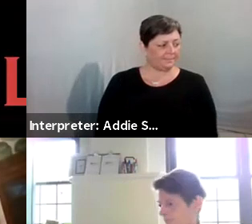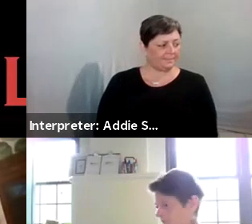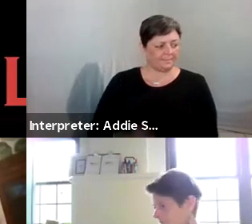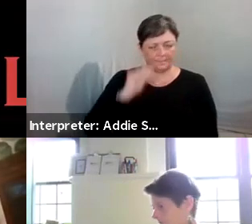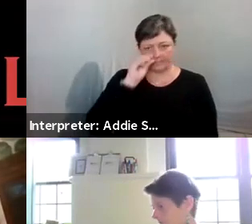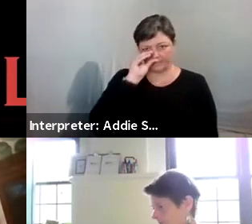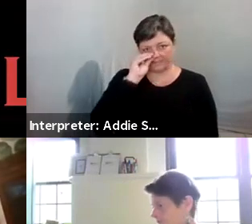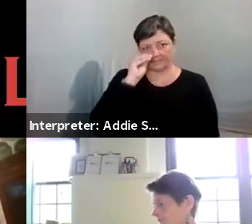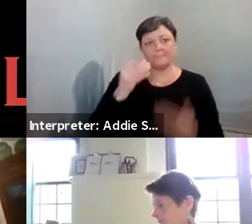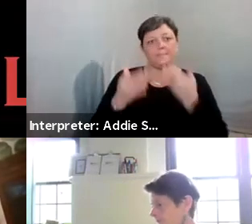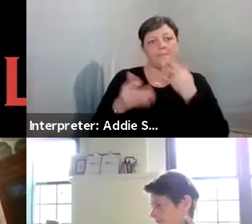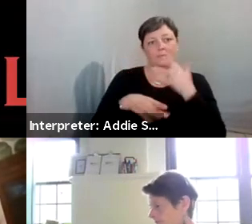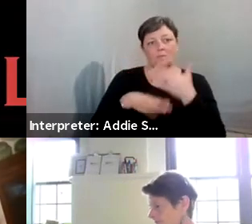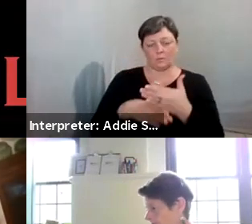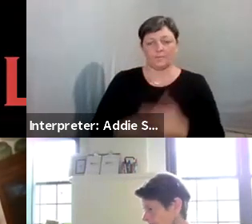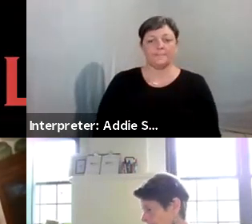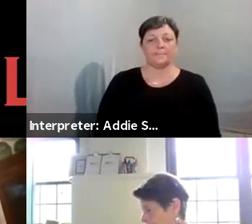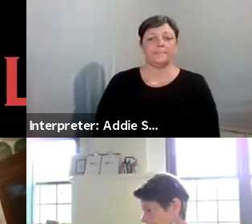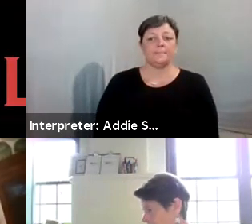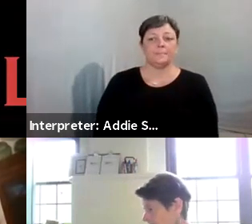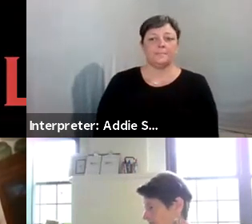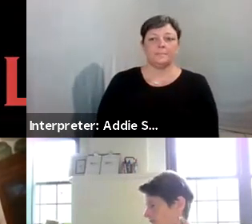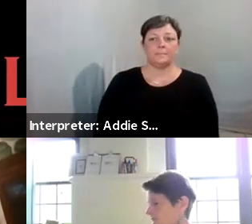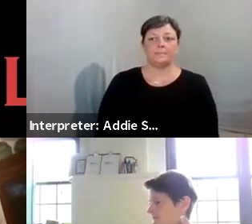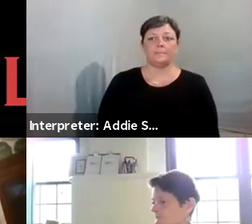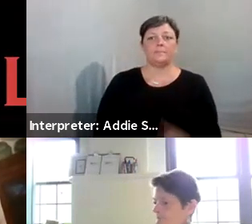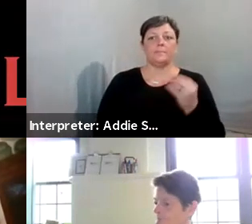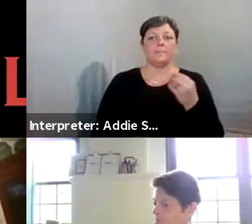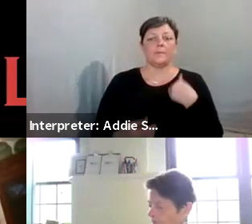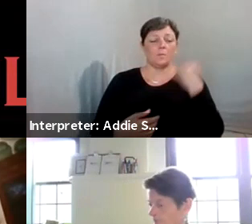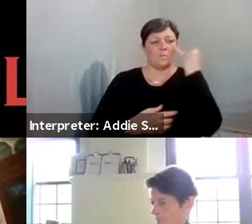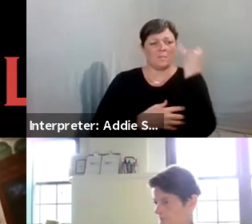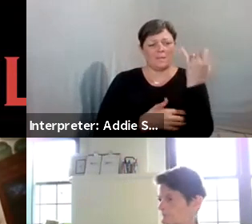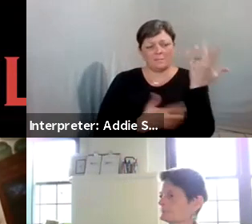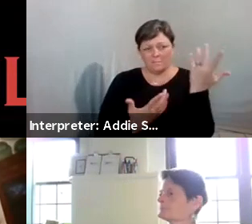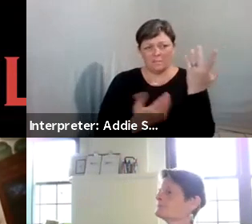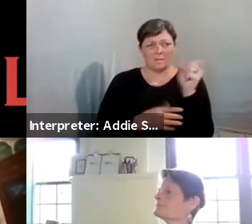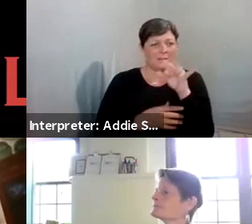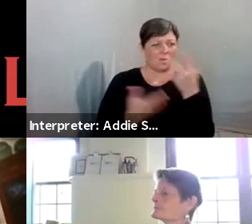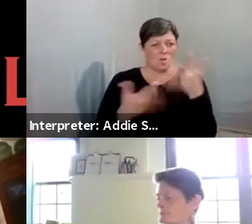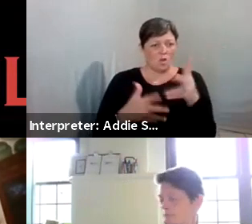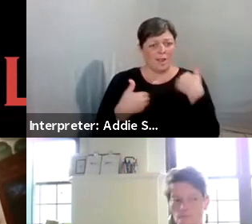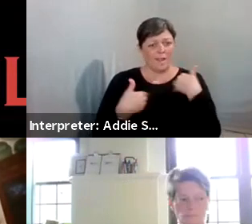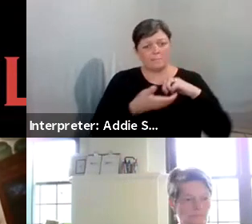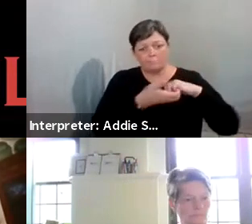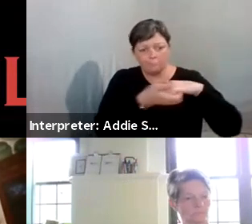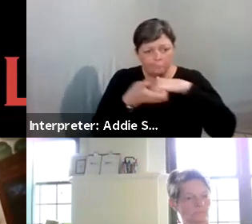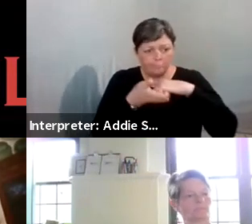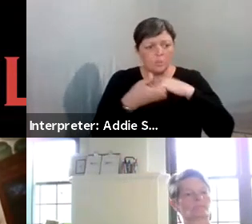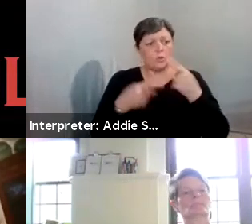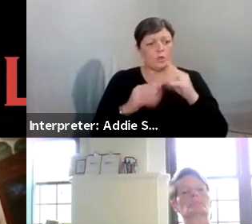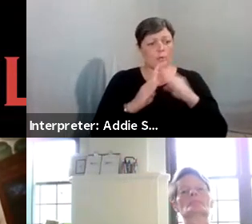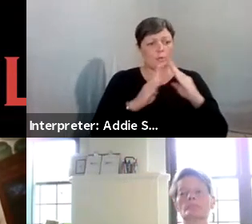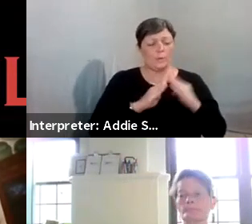Thank you for sharing that. That's good. And I would imagine, if you already have those partnerships within the community, you might not